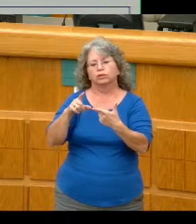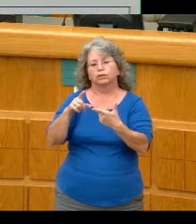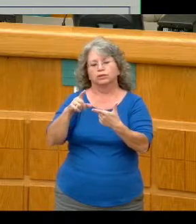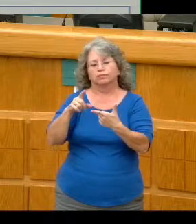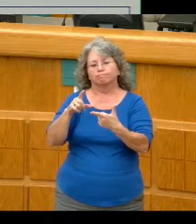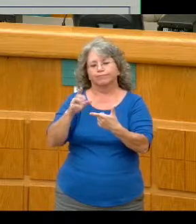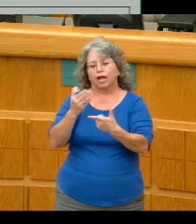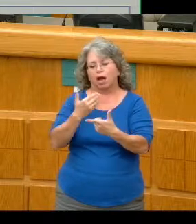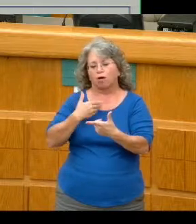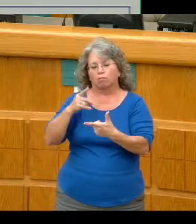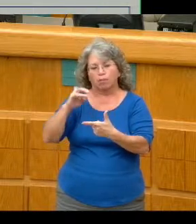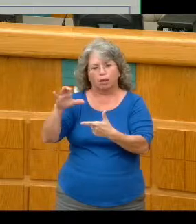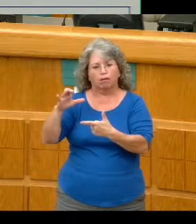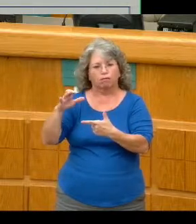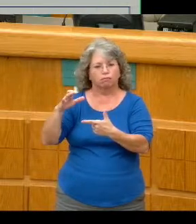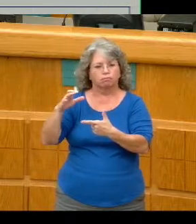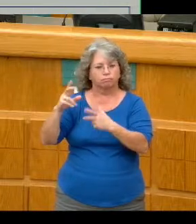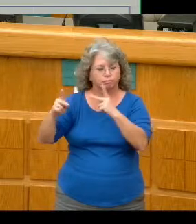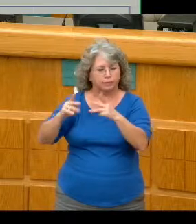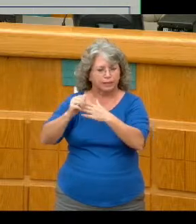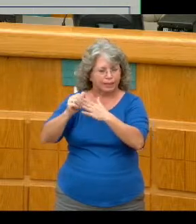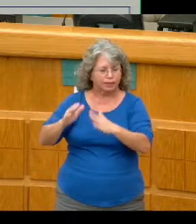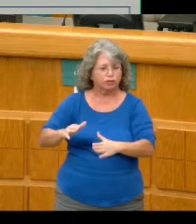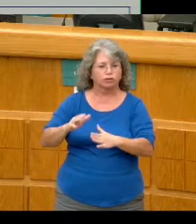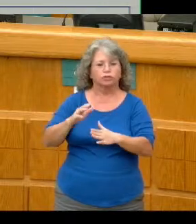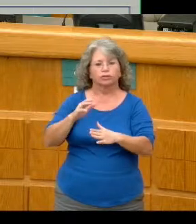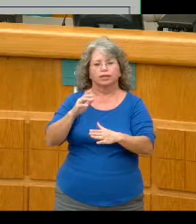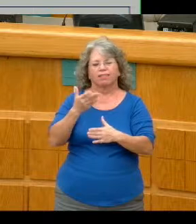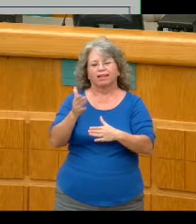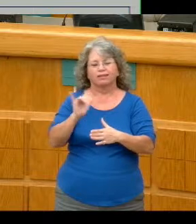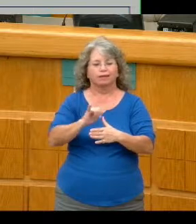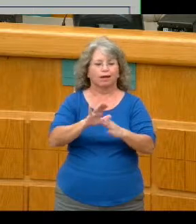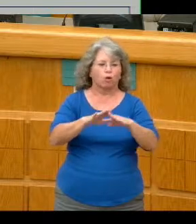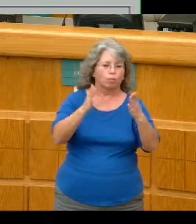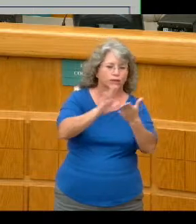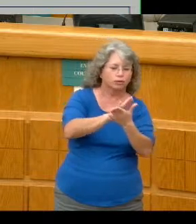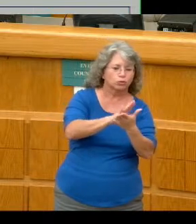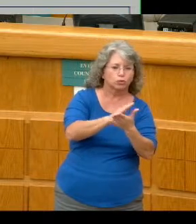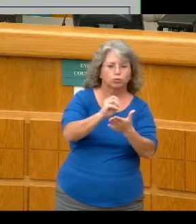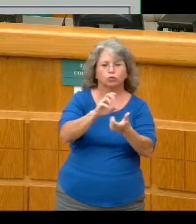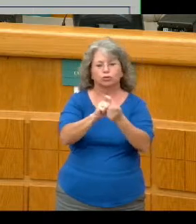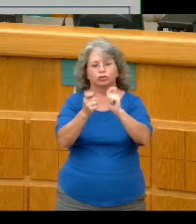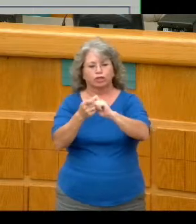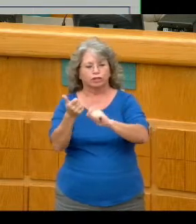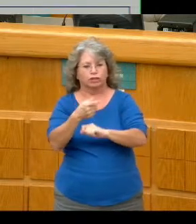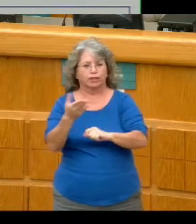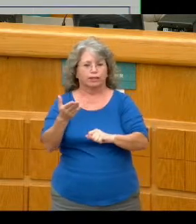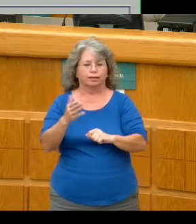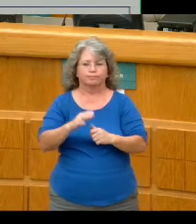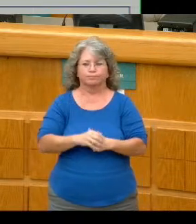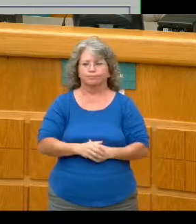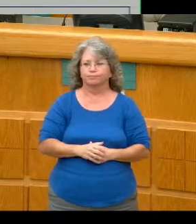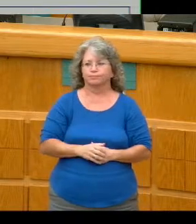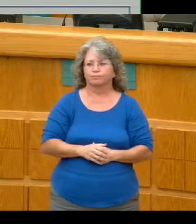like opening schools for face-to-face and changing interventions that are in place.